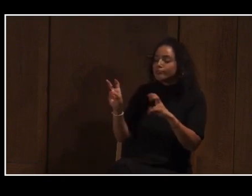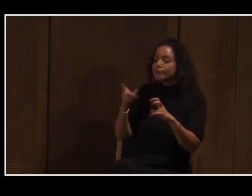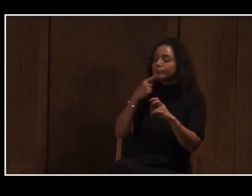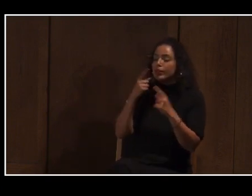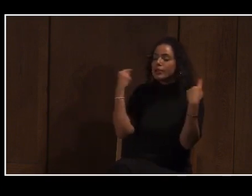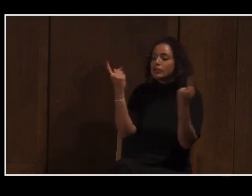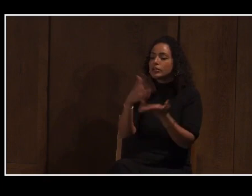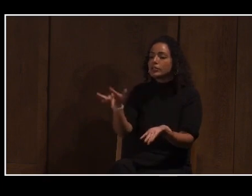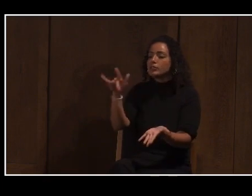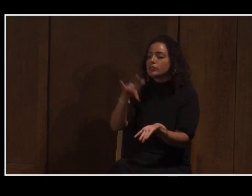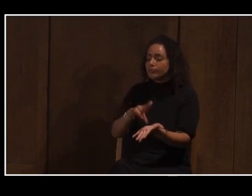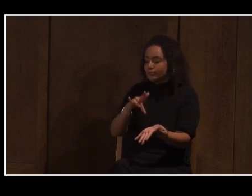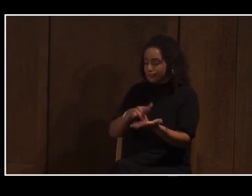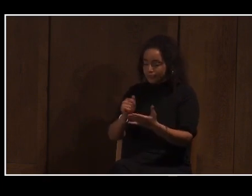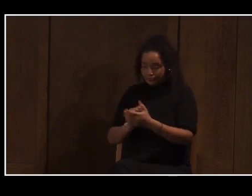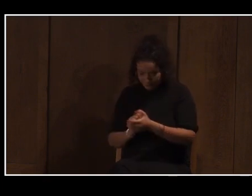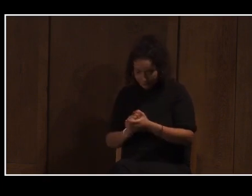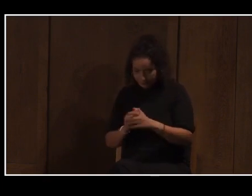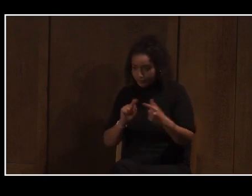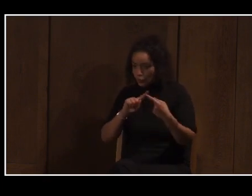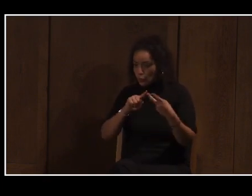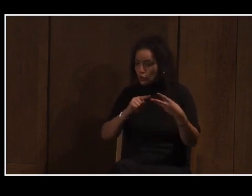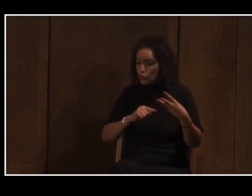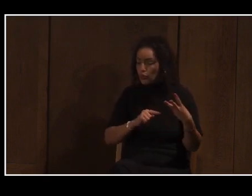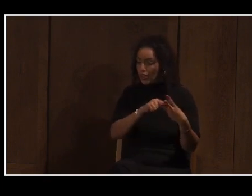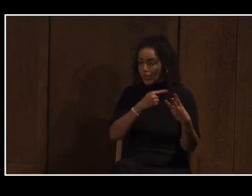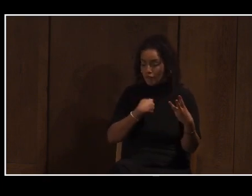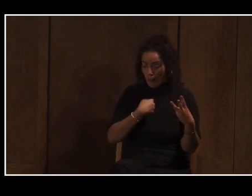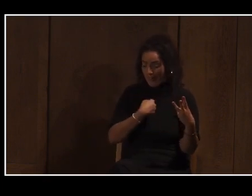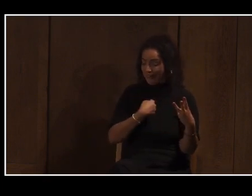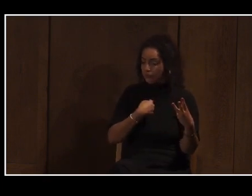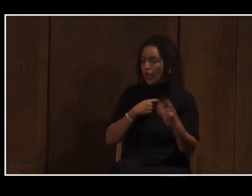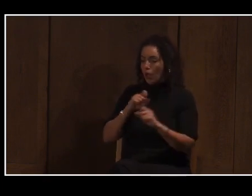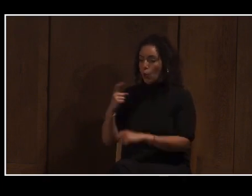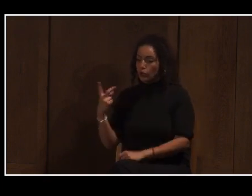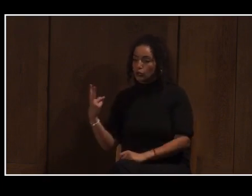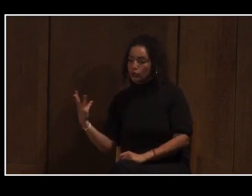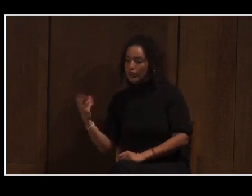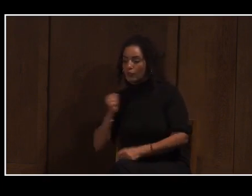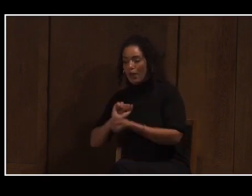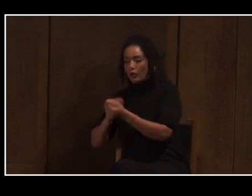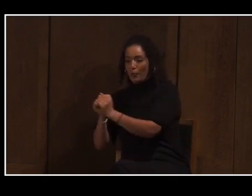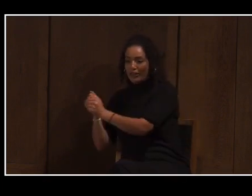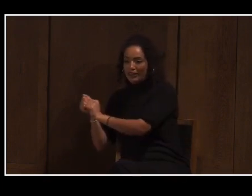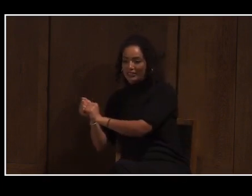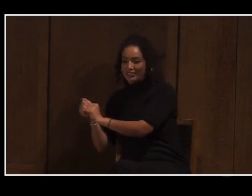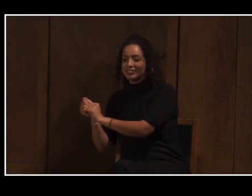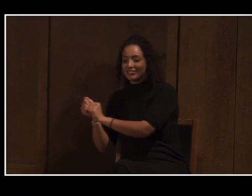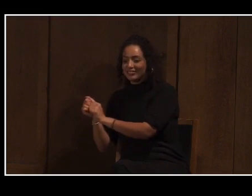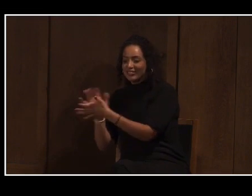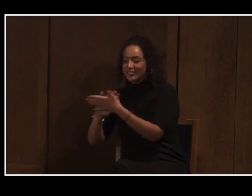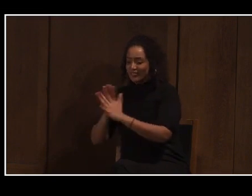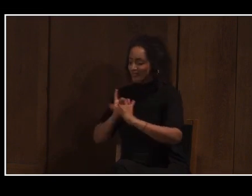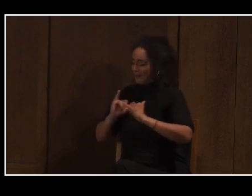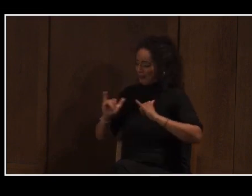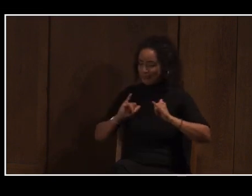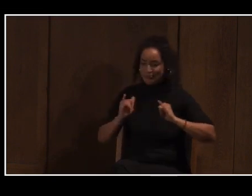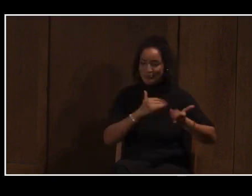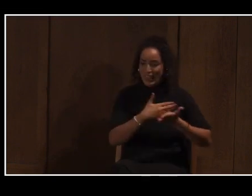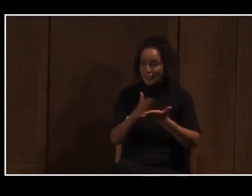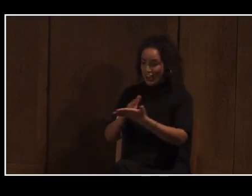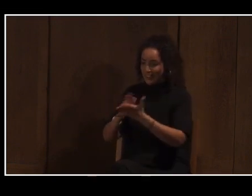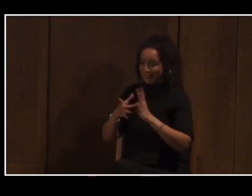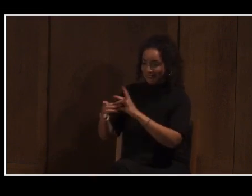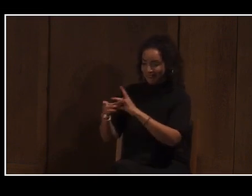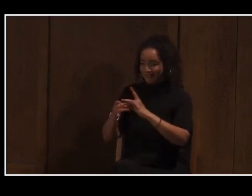mí y todos mis compañeros, which is like 1, 2, 3 for me and all of my companions, which is like opening a door and then letting everybody else in. So that's